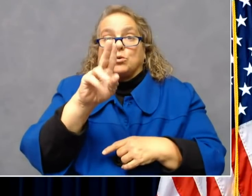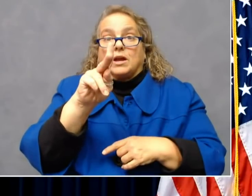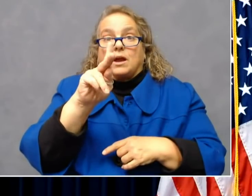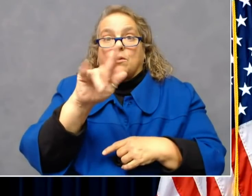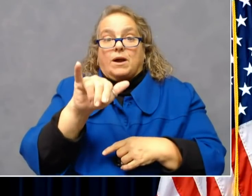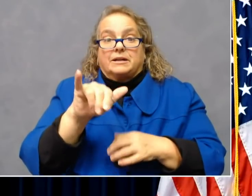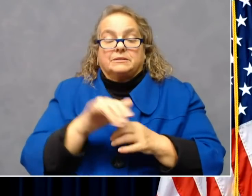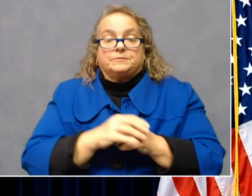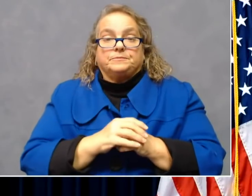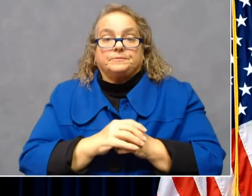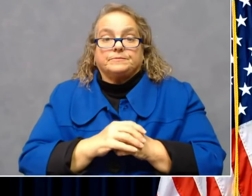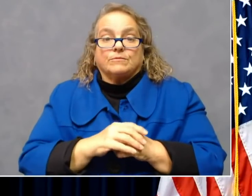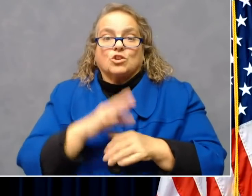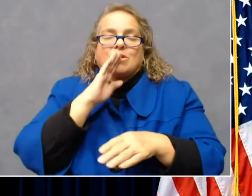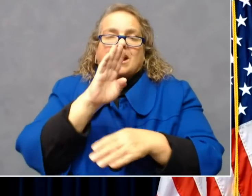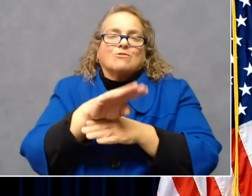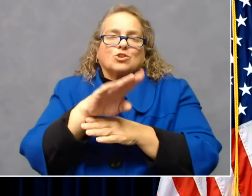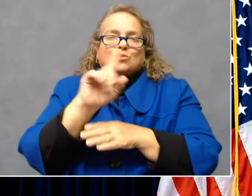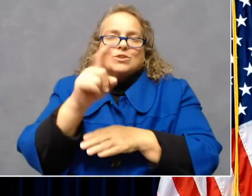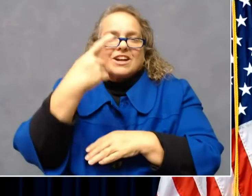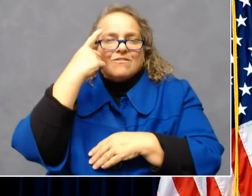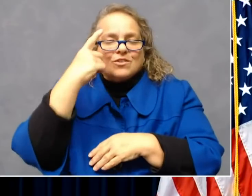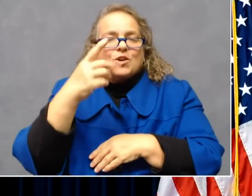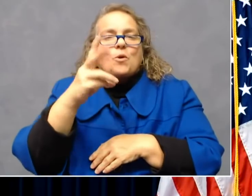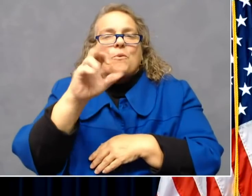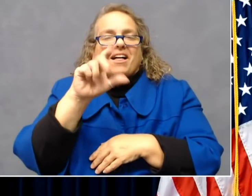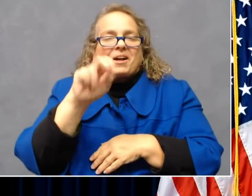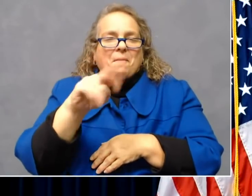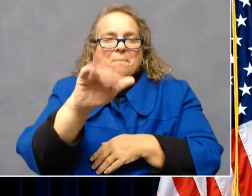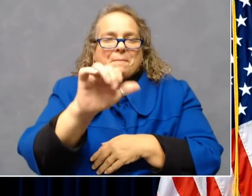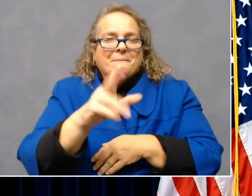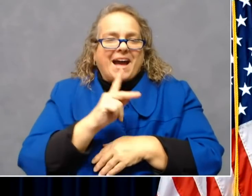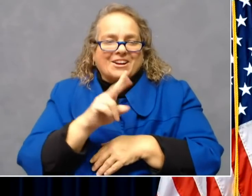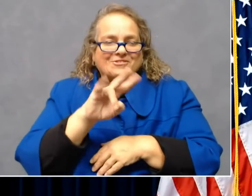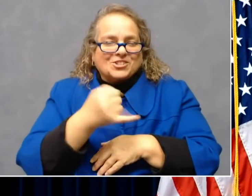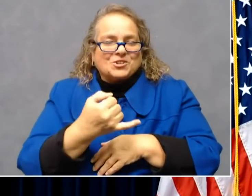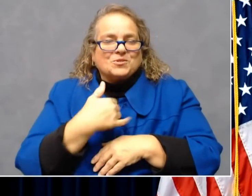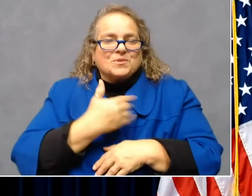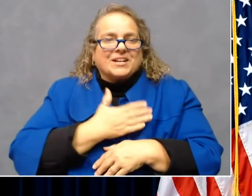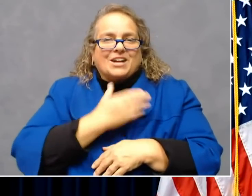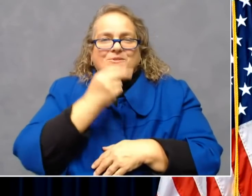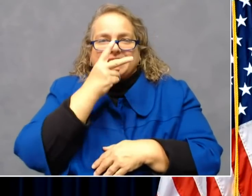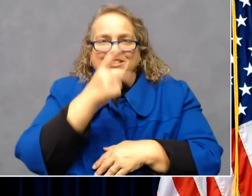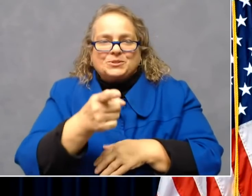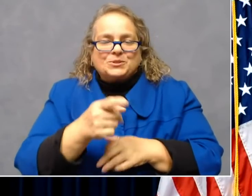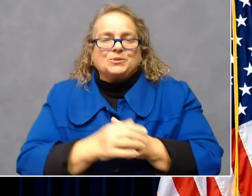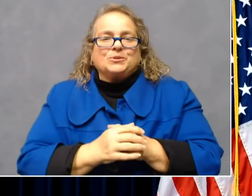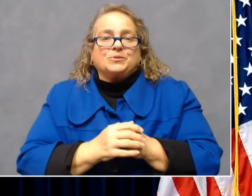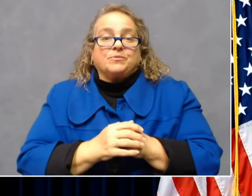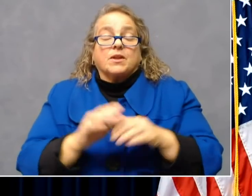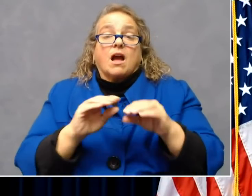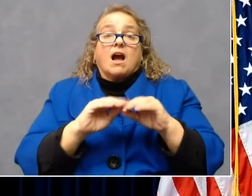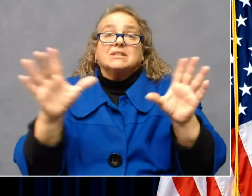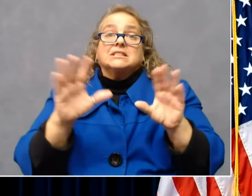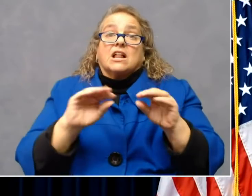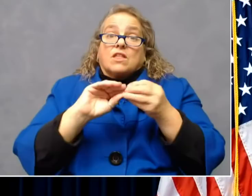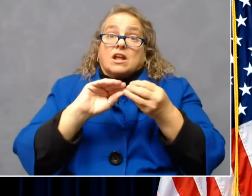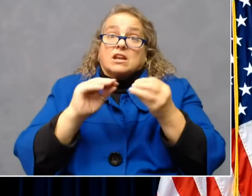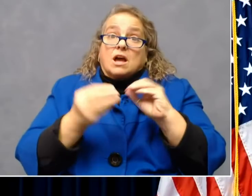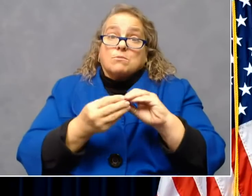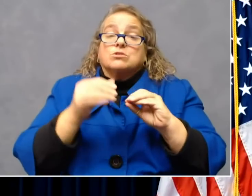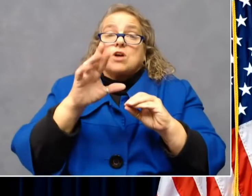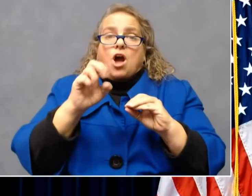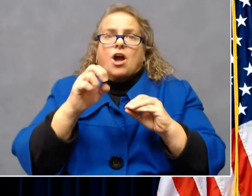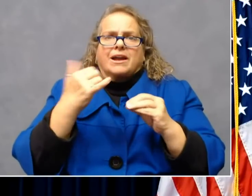Good afternoon, Governor. Welcome back, Virginia. We're glad to see you. Obviously, the numbers are going in the wrong